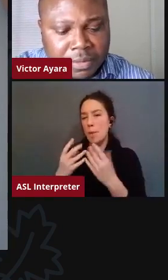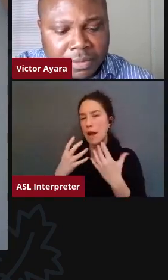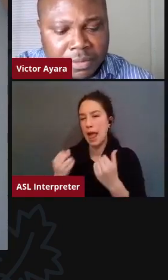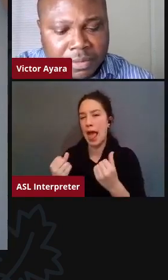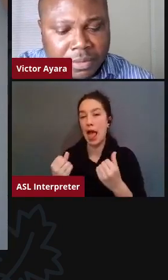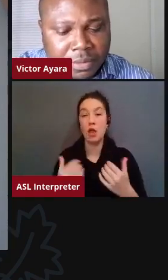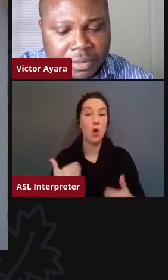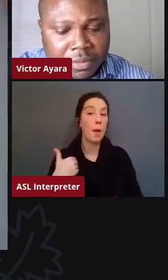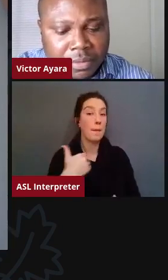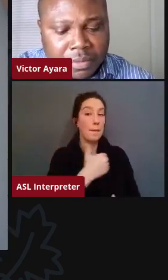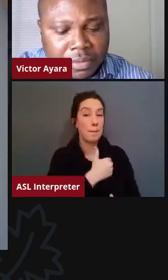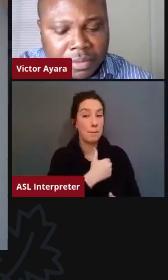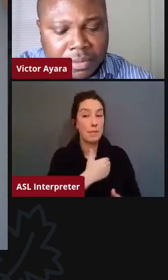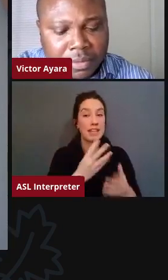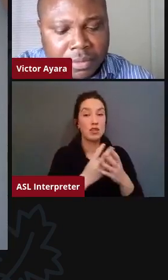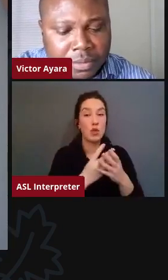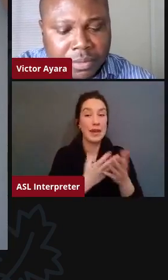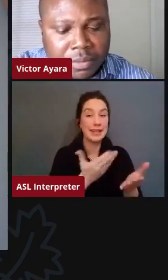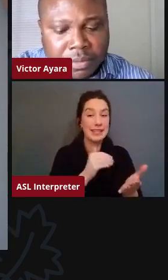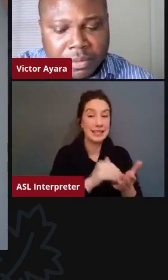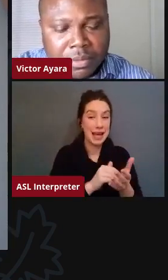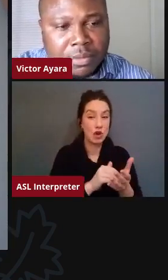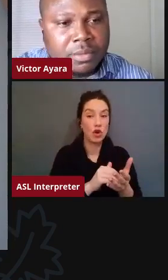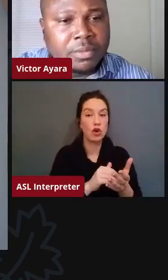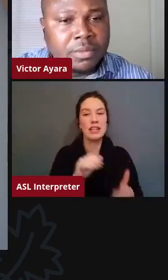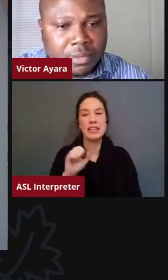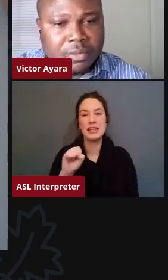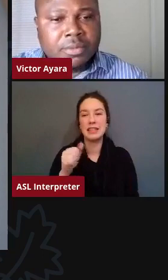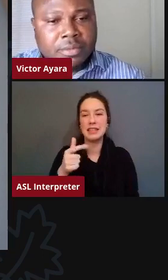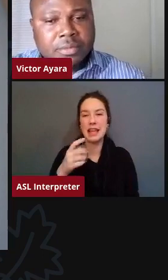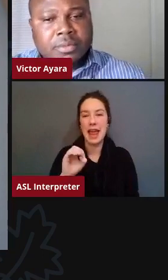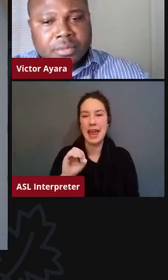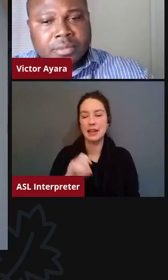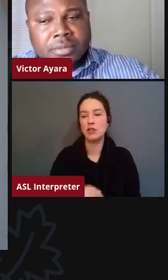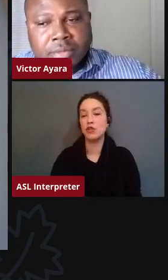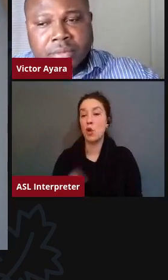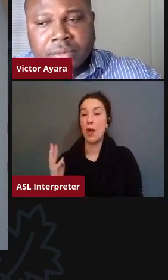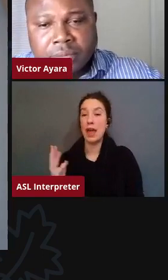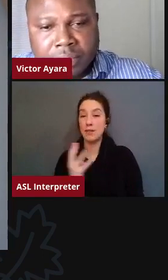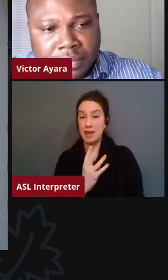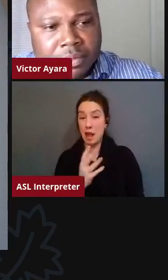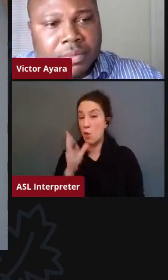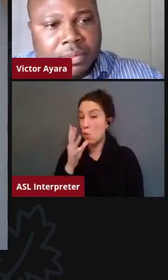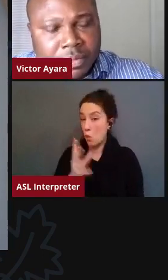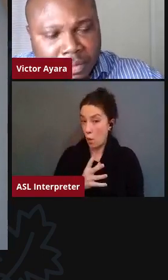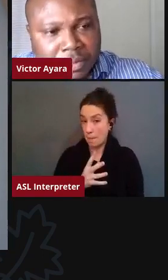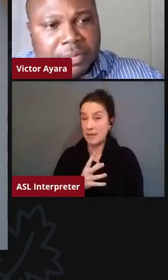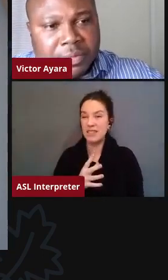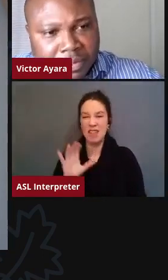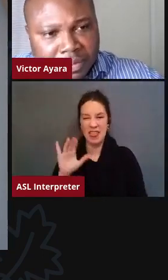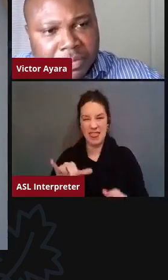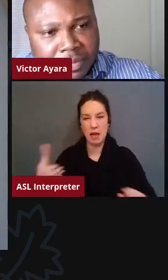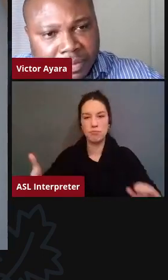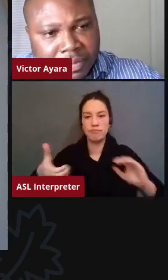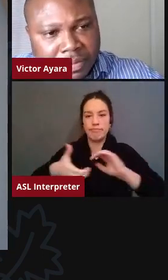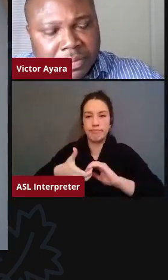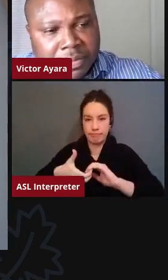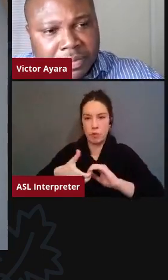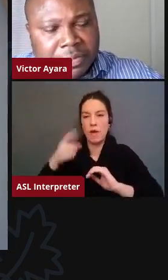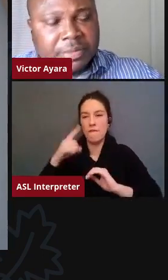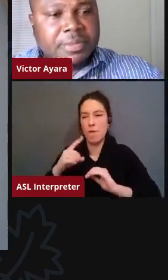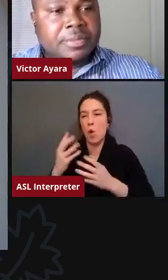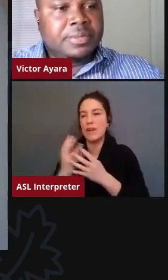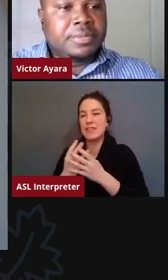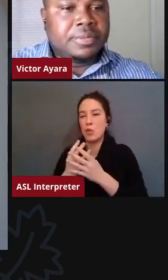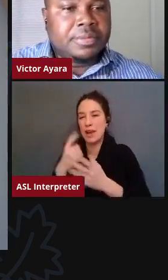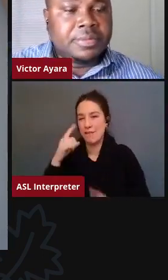screening program SAGE, to work with immigrant African and African American women on breast cancer screening. We've been able to really show,